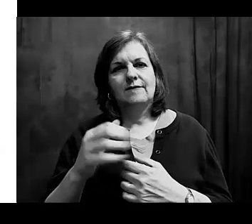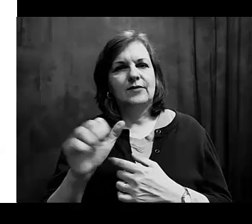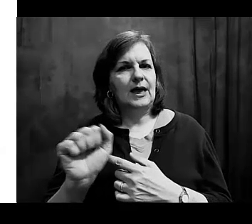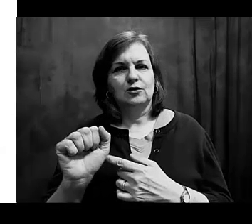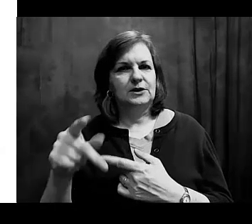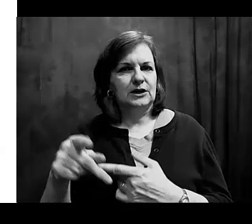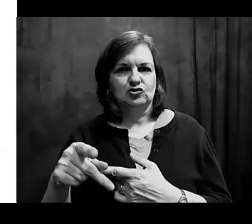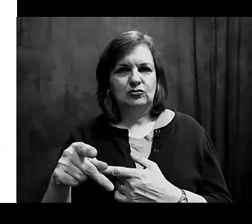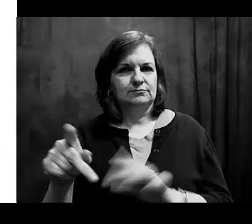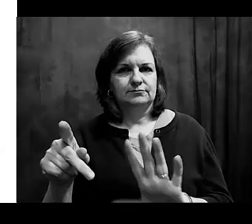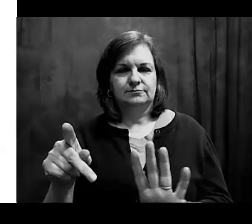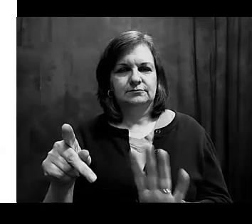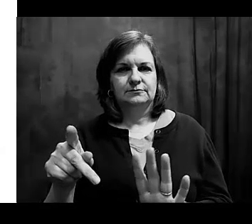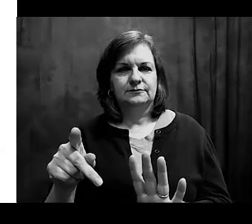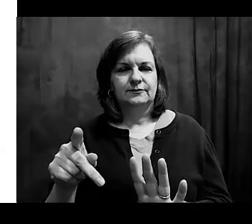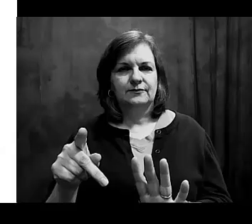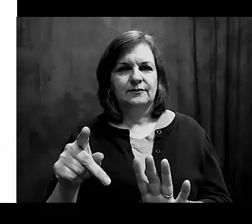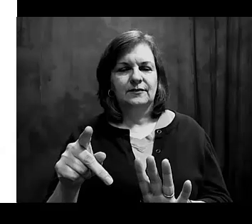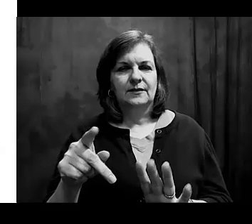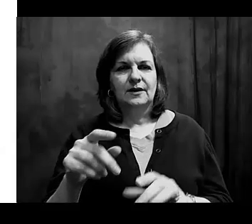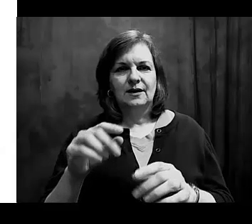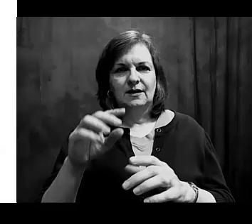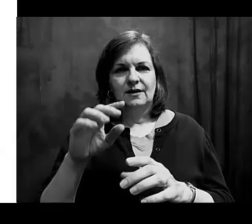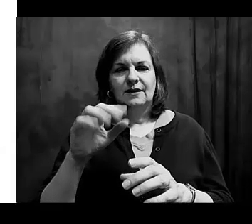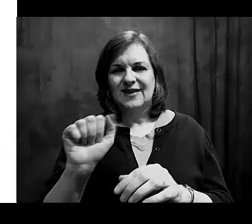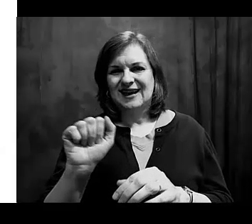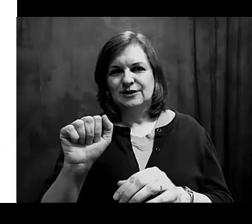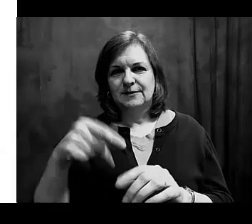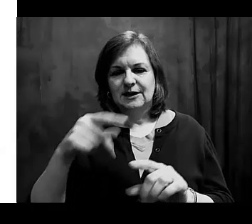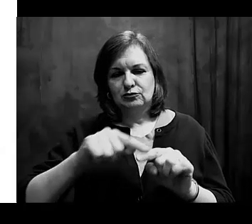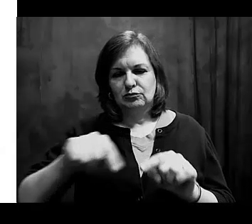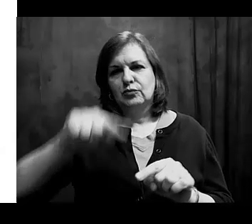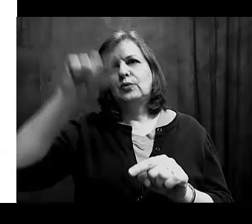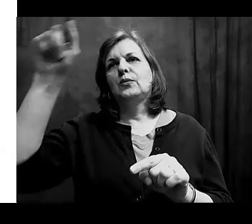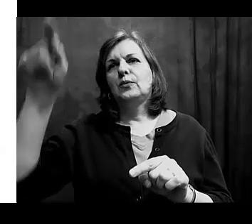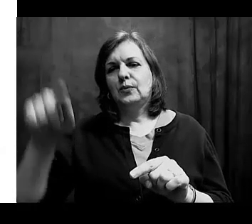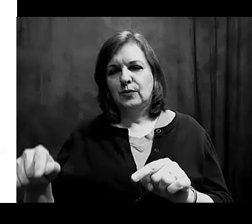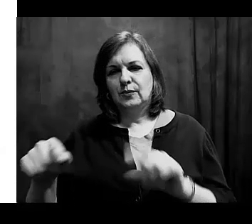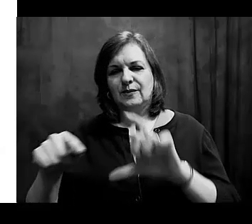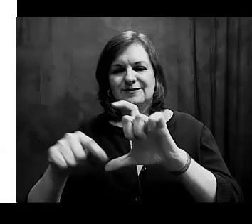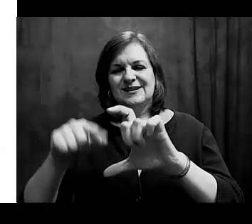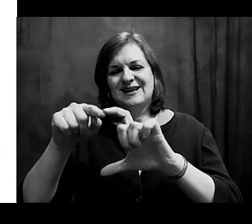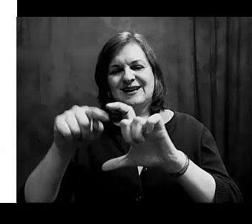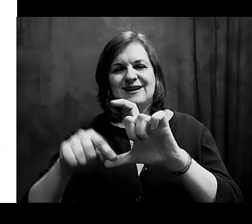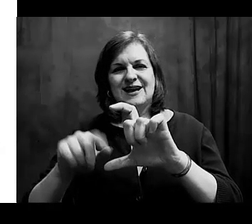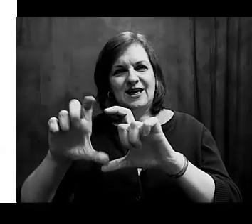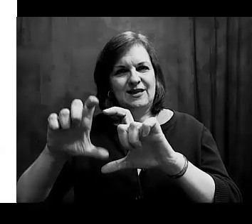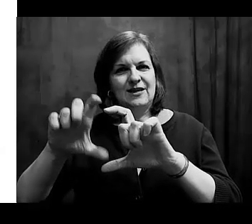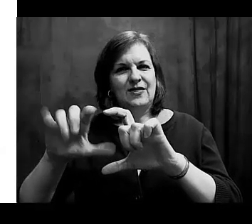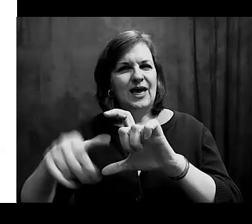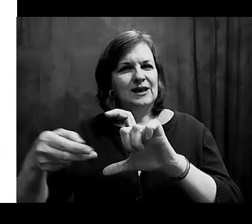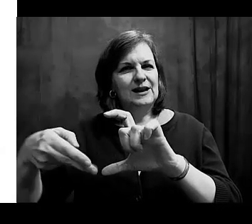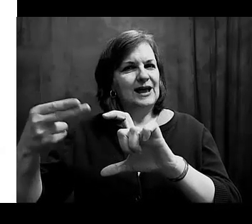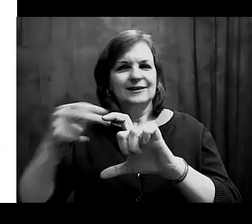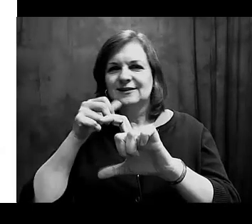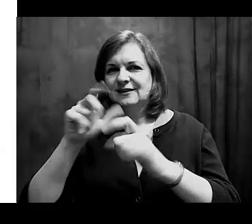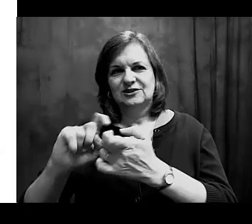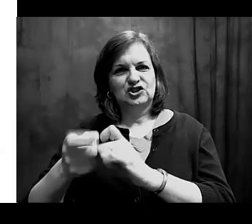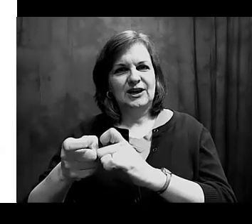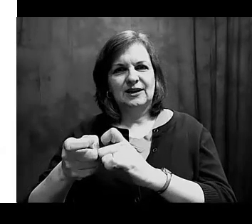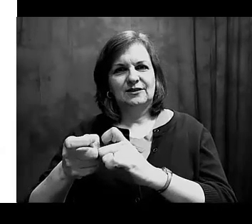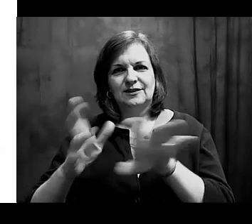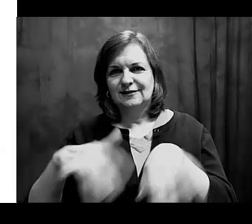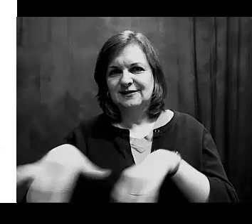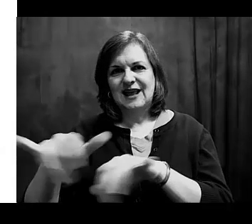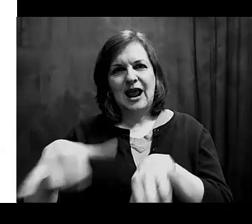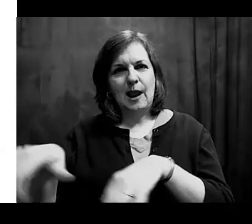light, temperatures, pressures, anything like that. We have to keep in mind